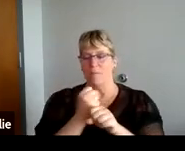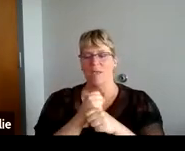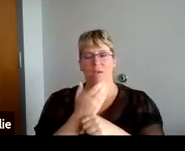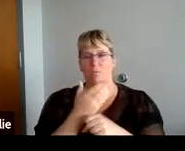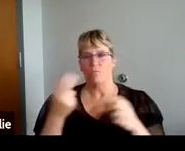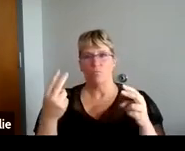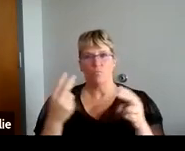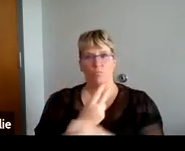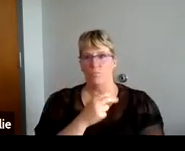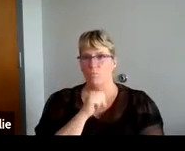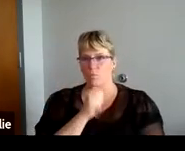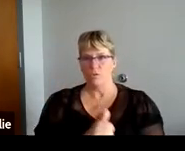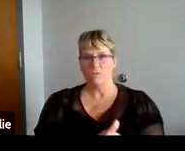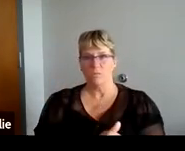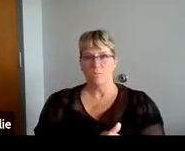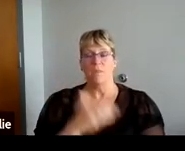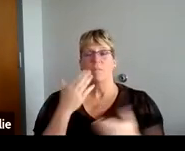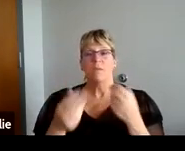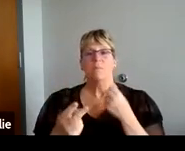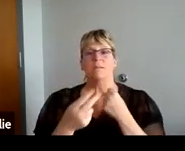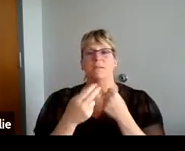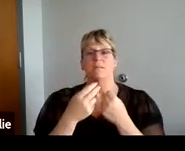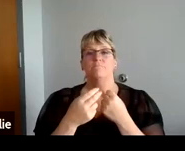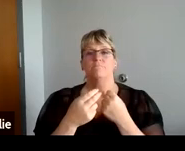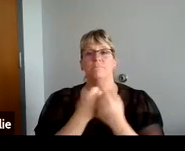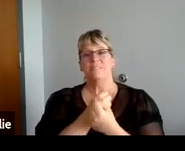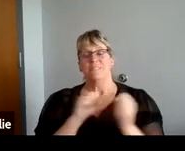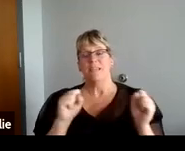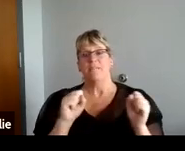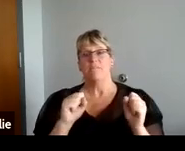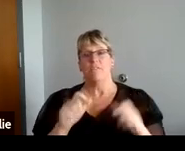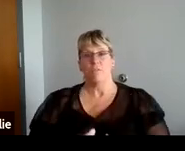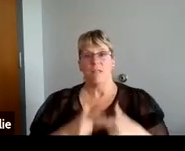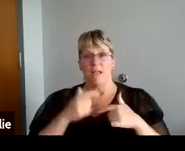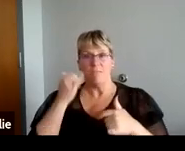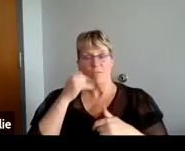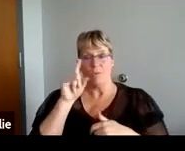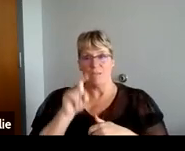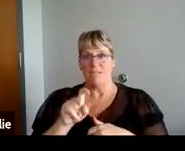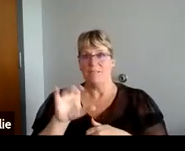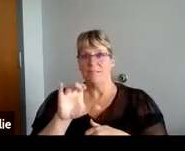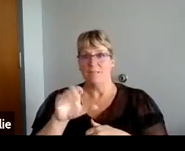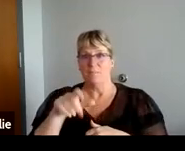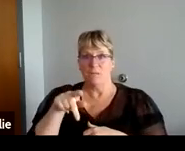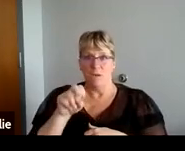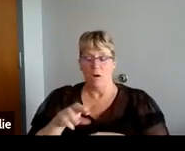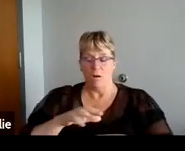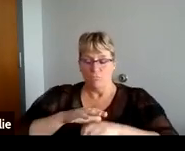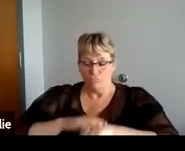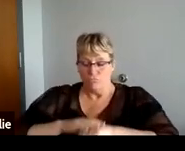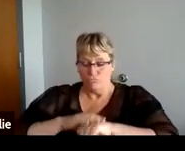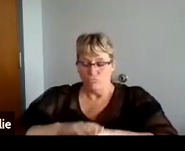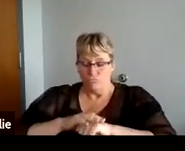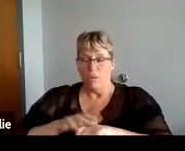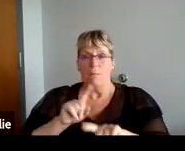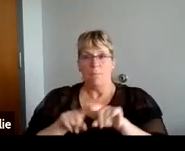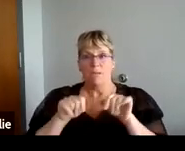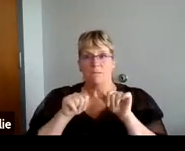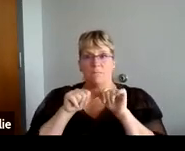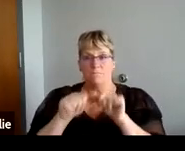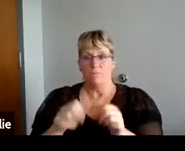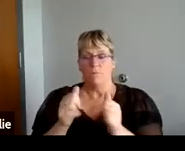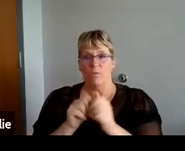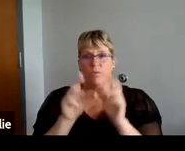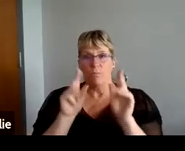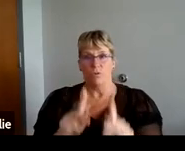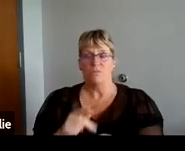them naloxone. In fact, you may save their life if you do rescue breathing, if that's necessary. But staying with the individual, I